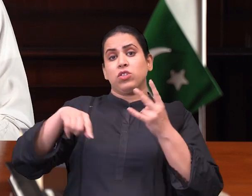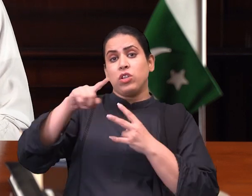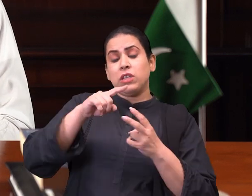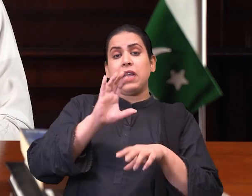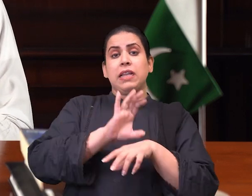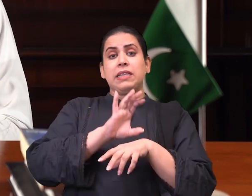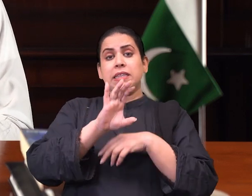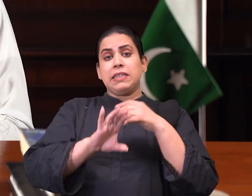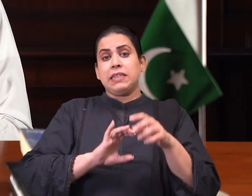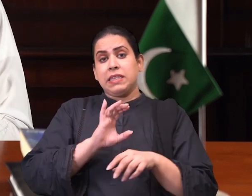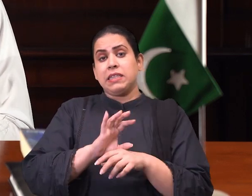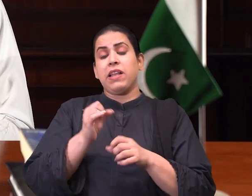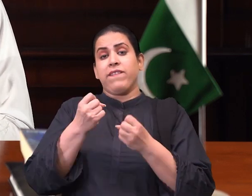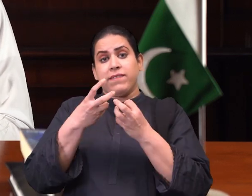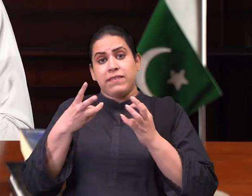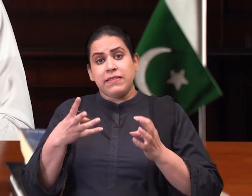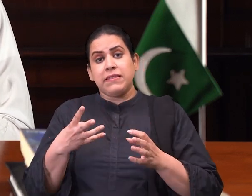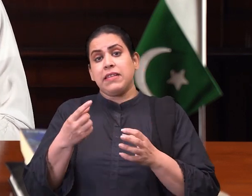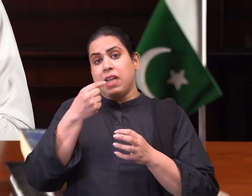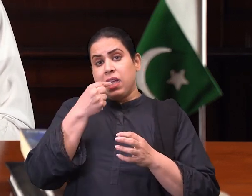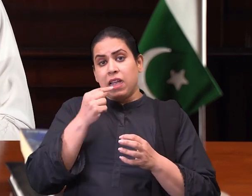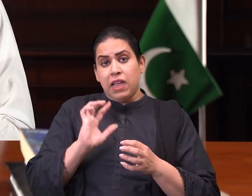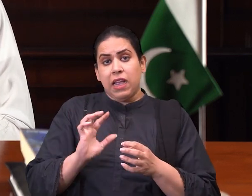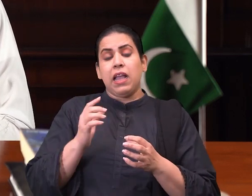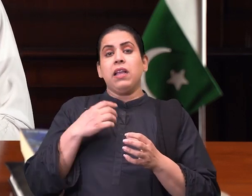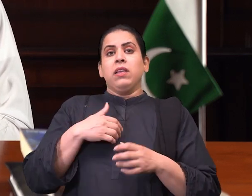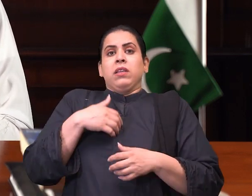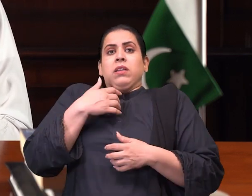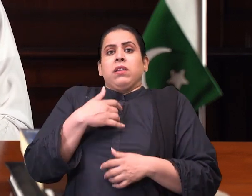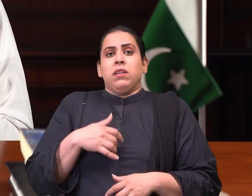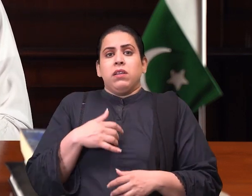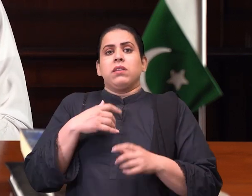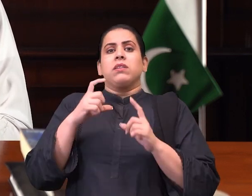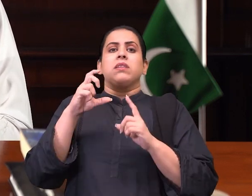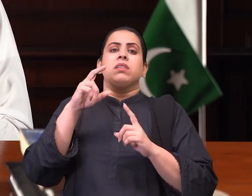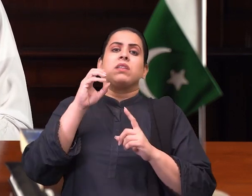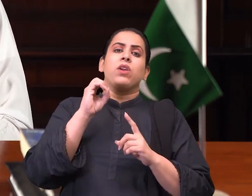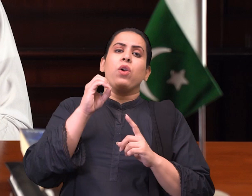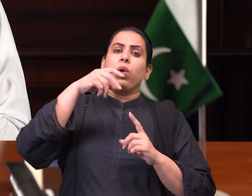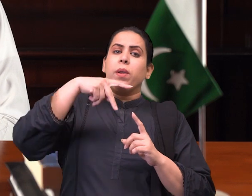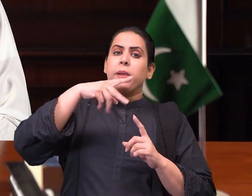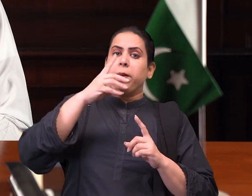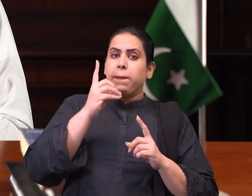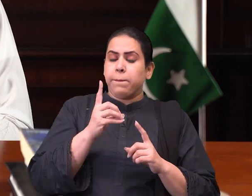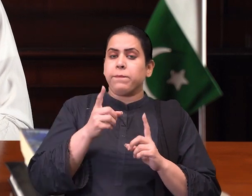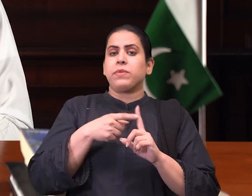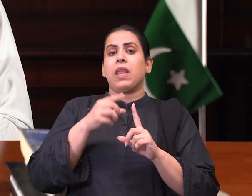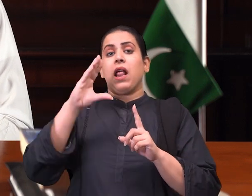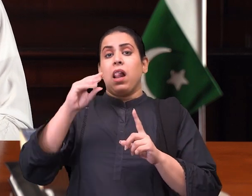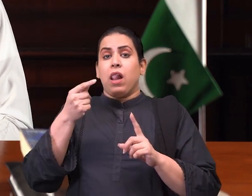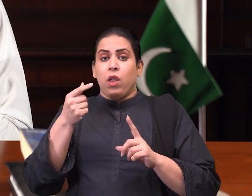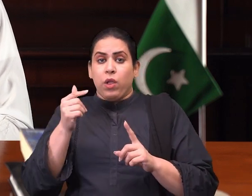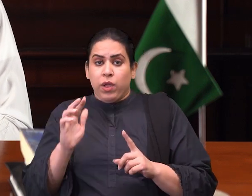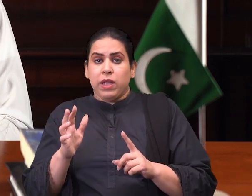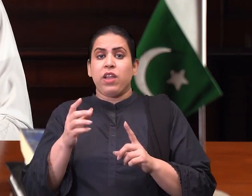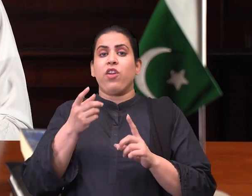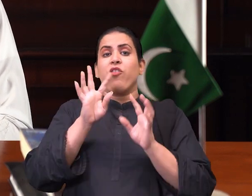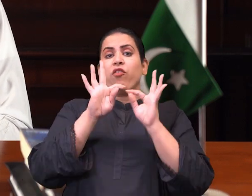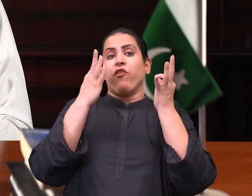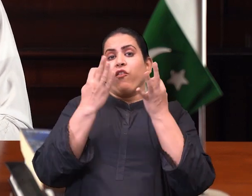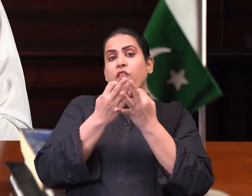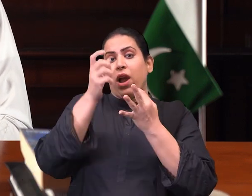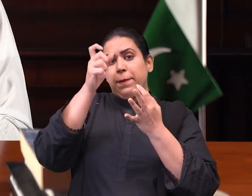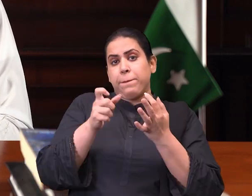Economic, social, and cultural barriers are preventing effective treatment of asthma and COPD, with